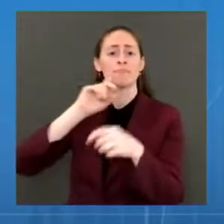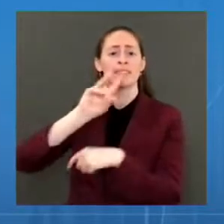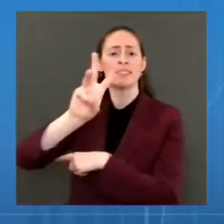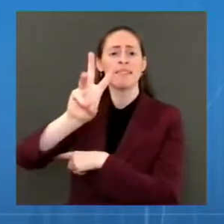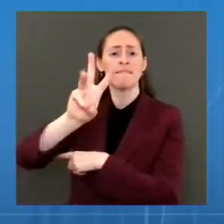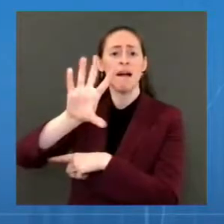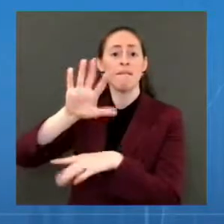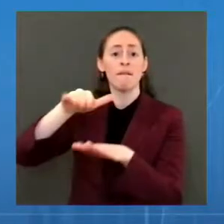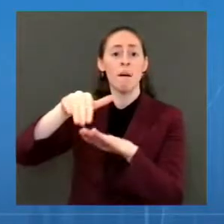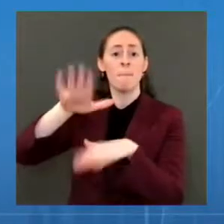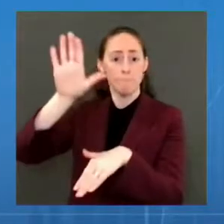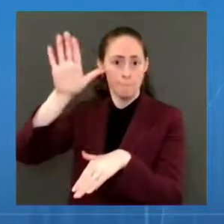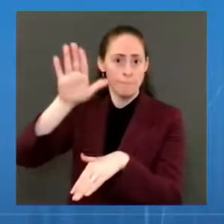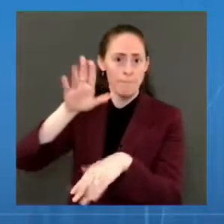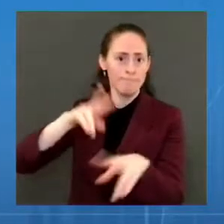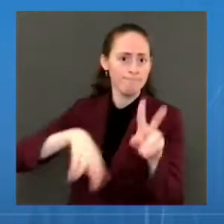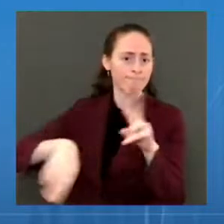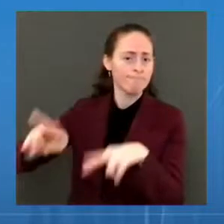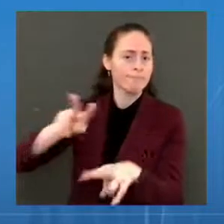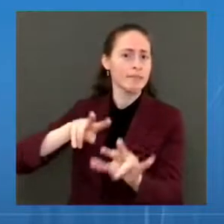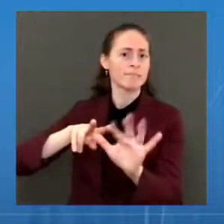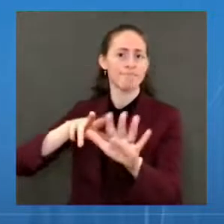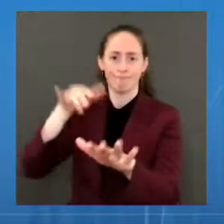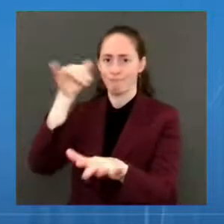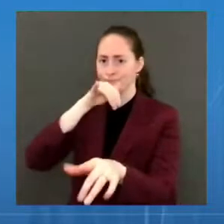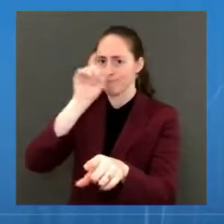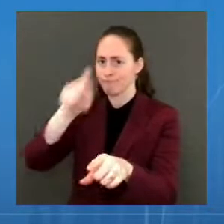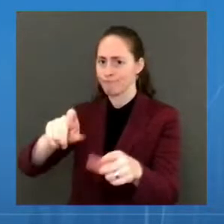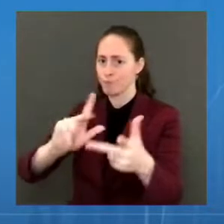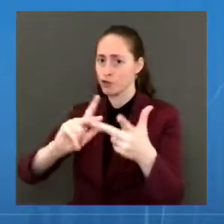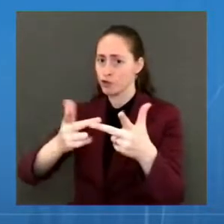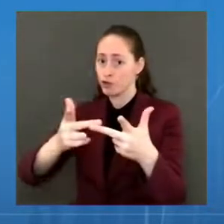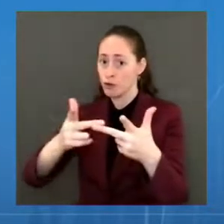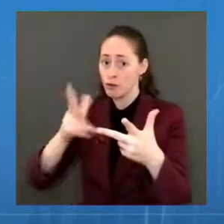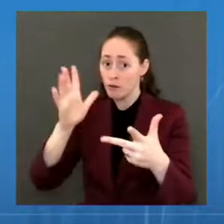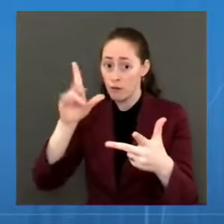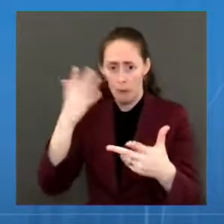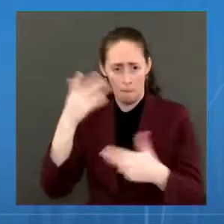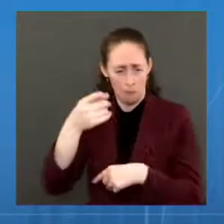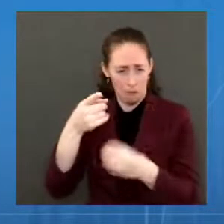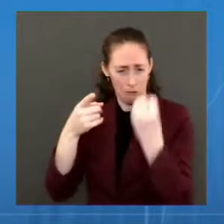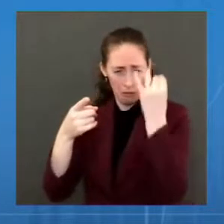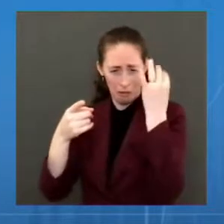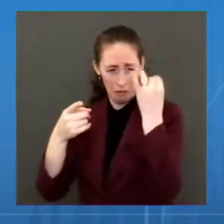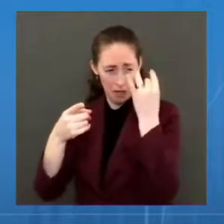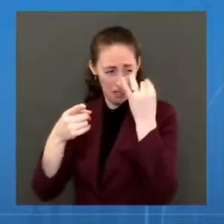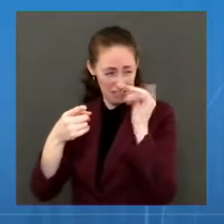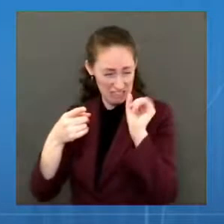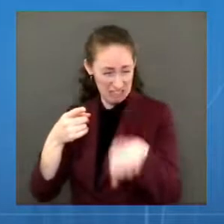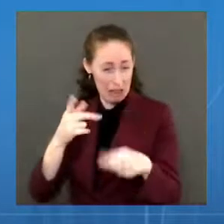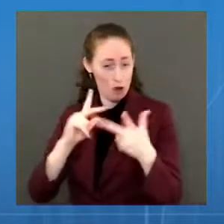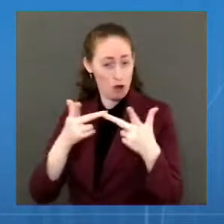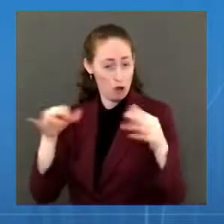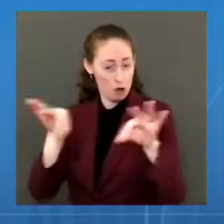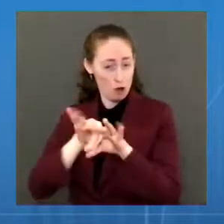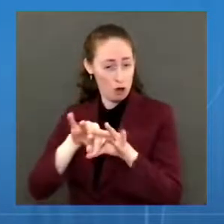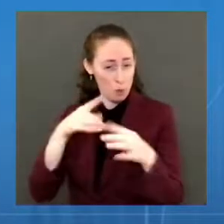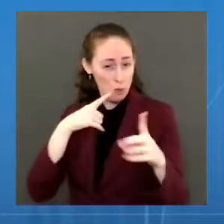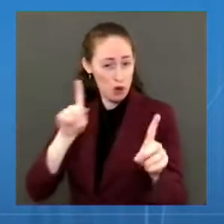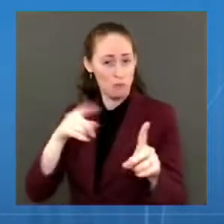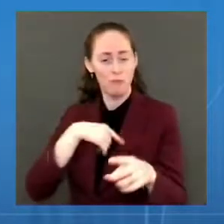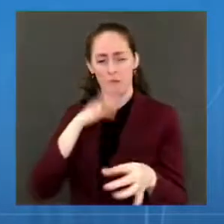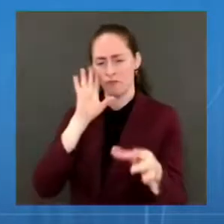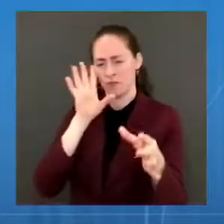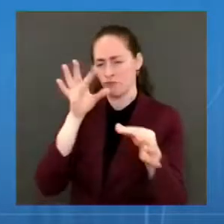need boosters, but do they work? Next slide. I'm going to go through a few studies from different places. This